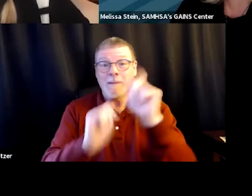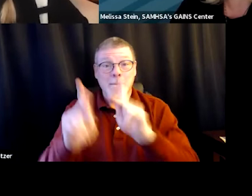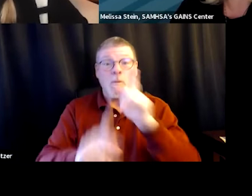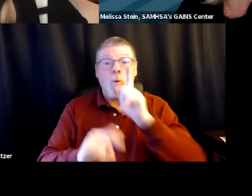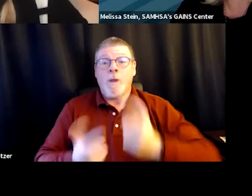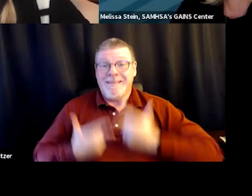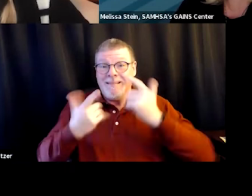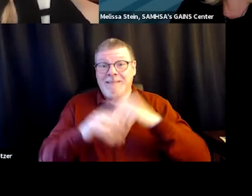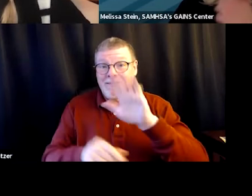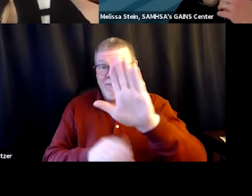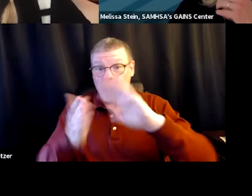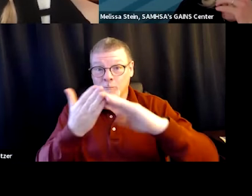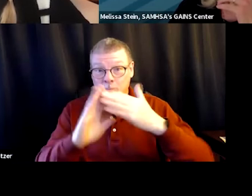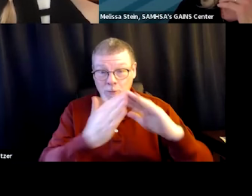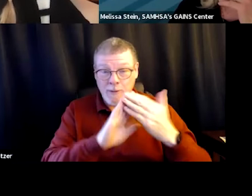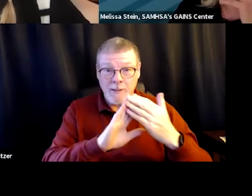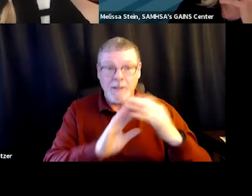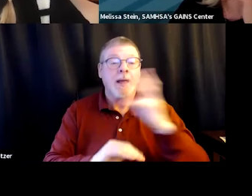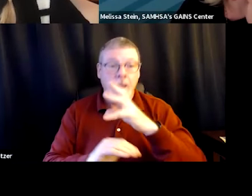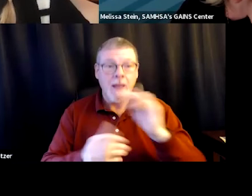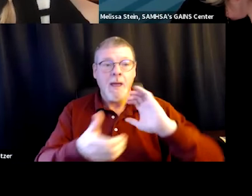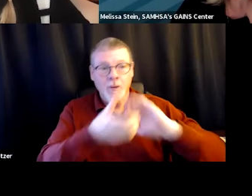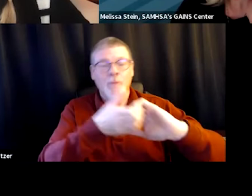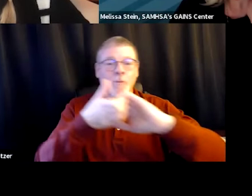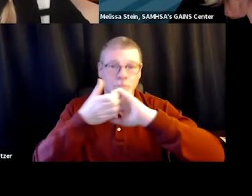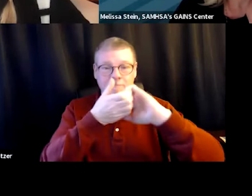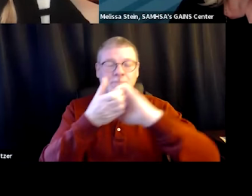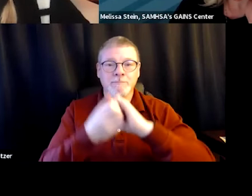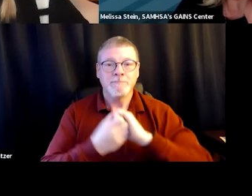community and kind of collaborating